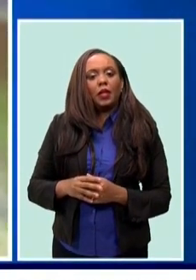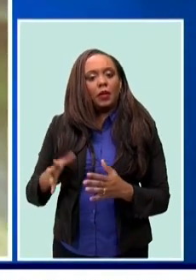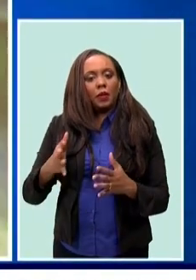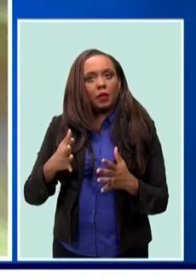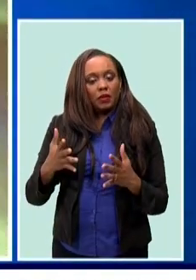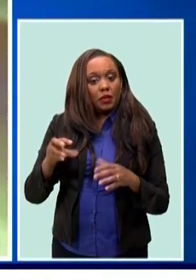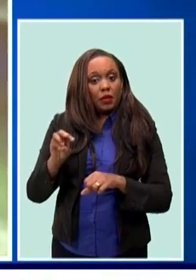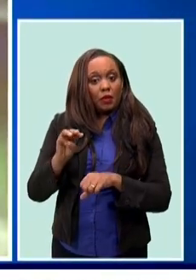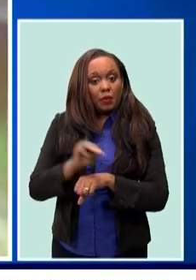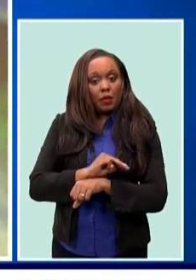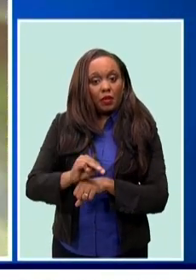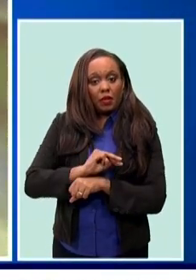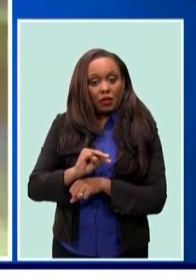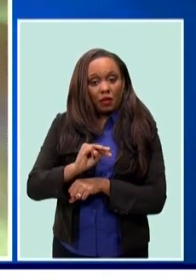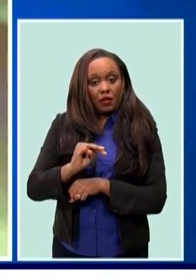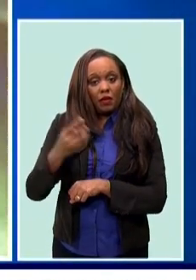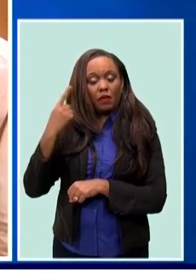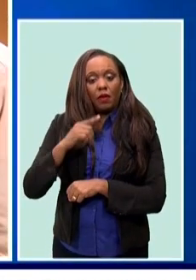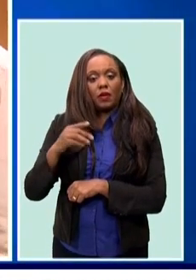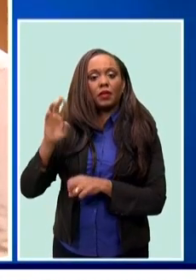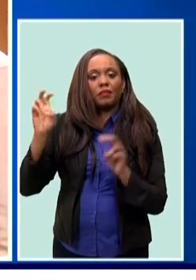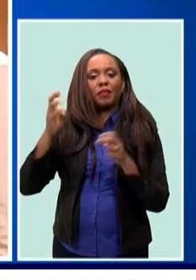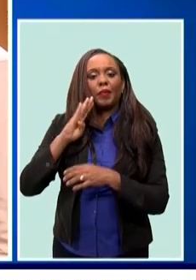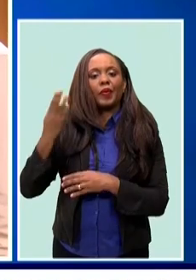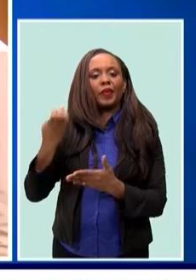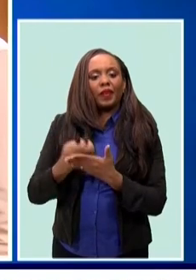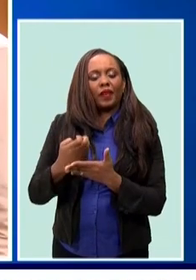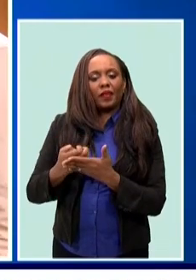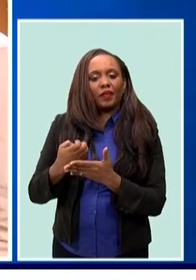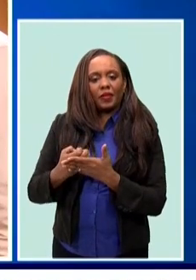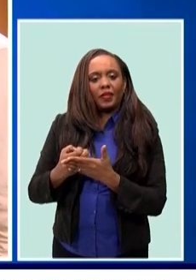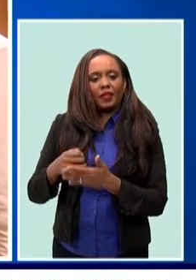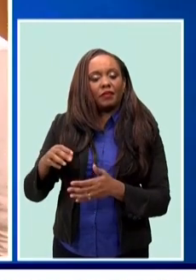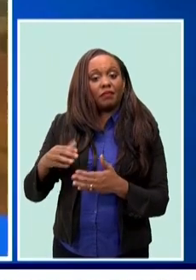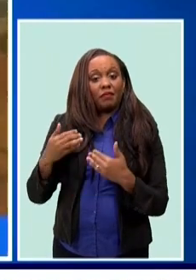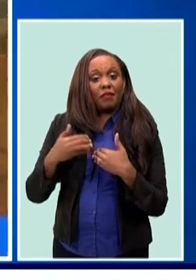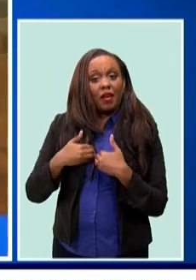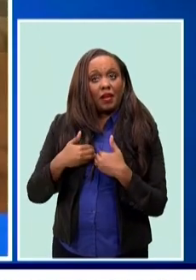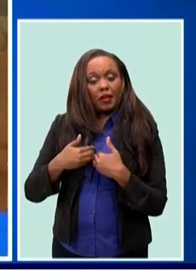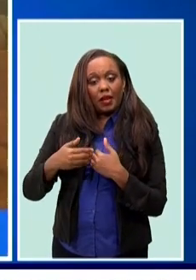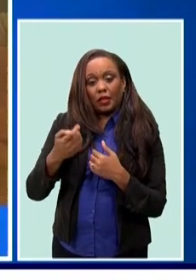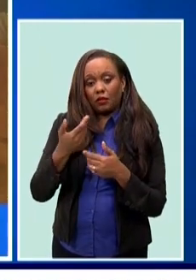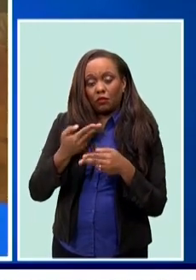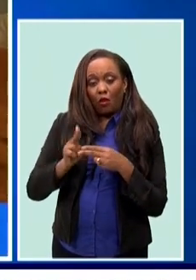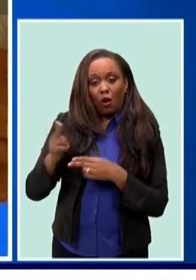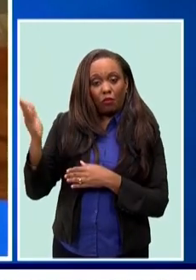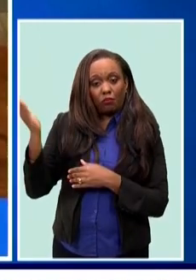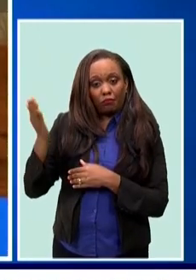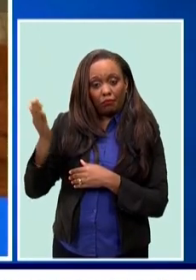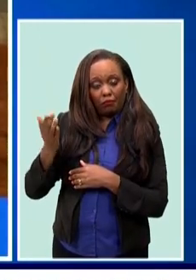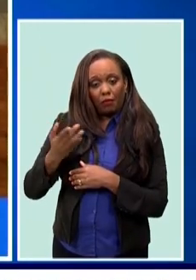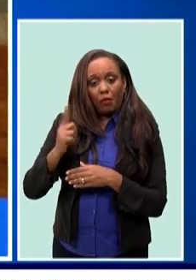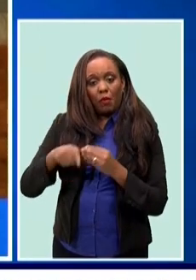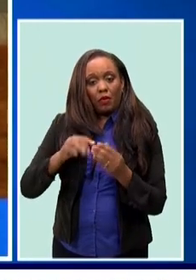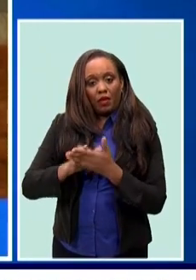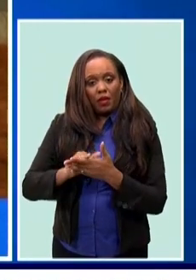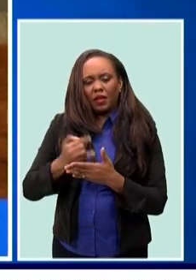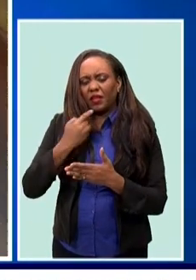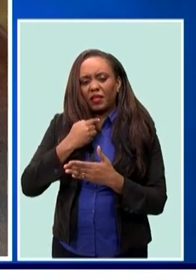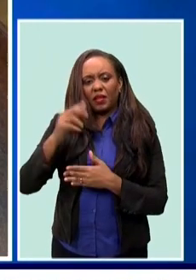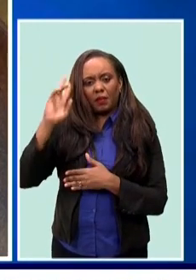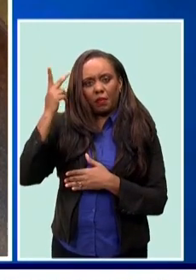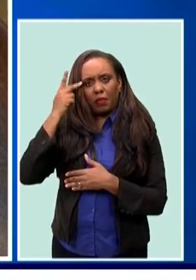the Ministry of Maritime Affairs and the Blue Economy. Minister Kirk Humphrey says he expects Parliament will debate the relevant bill soon. He also says